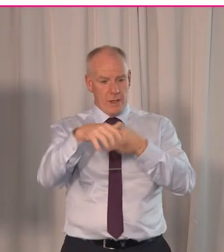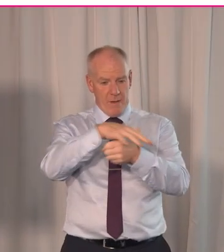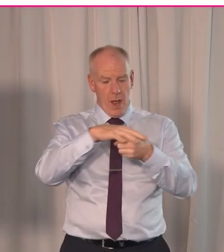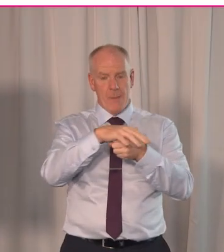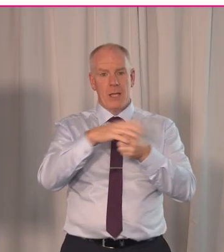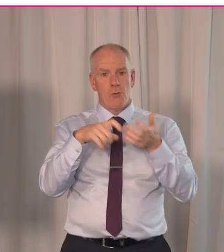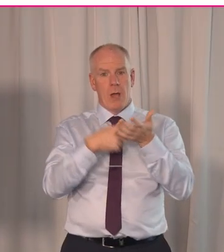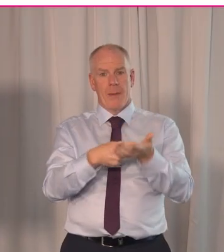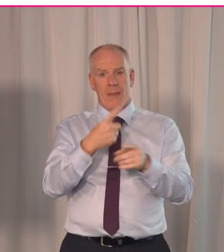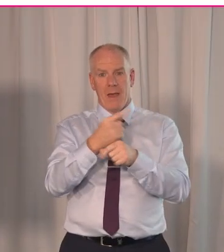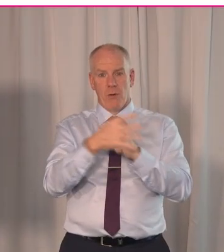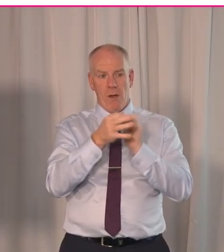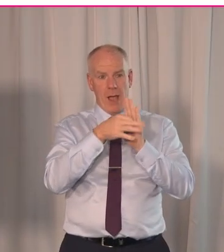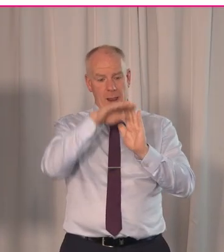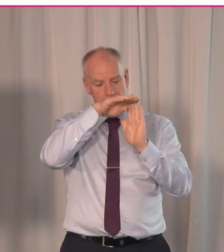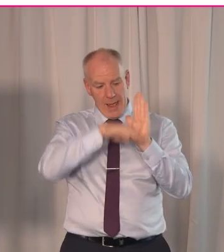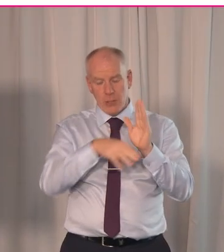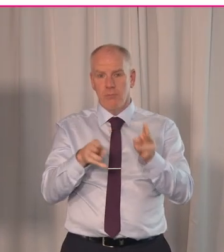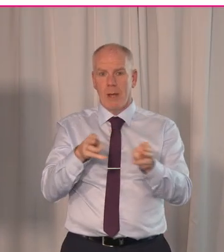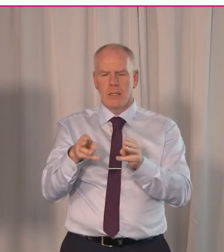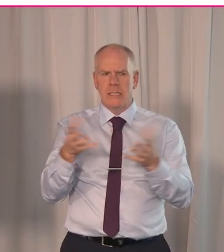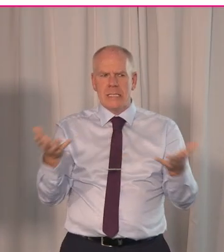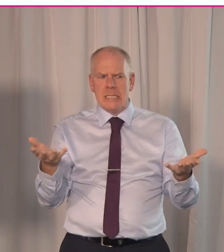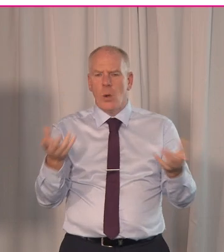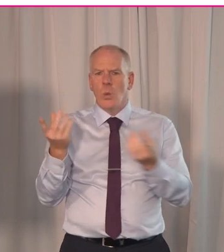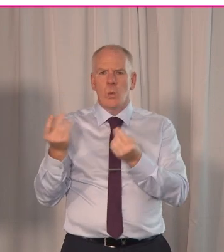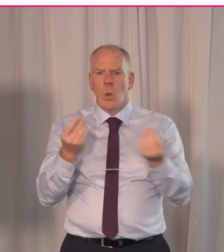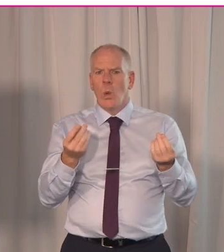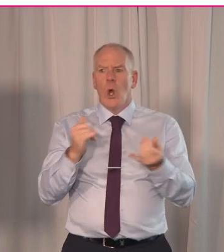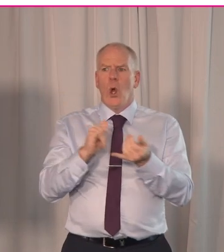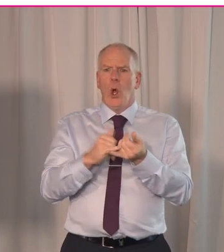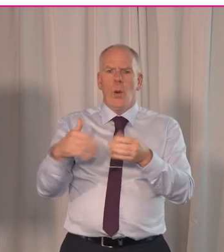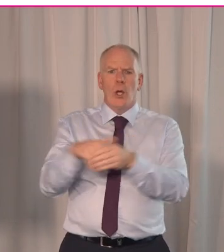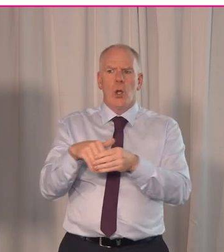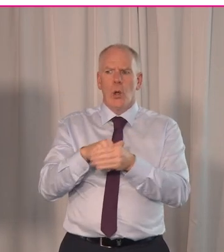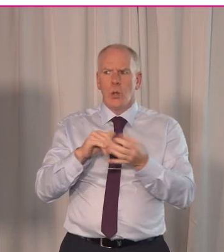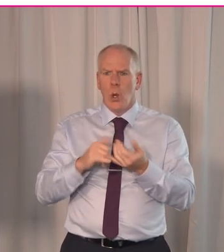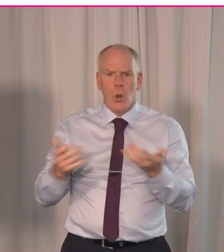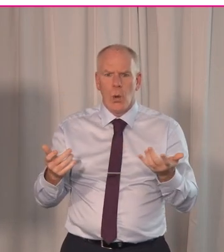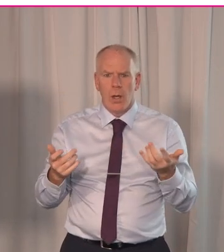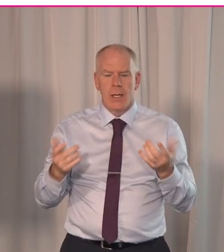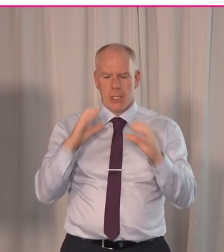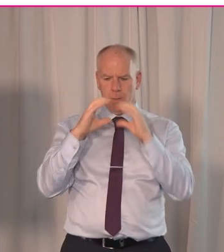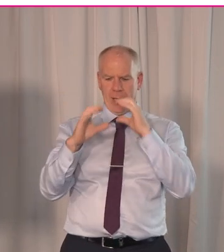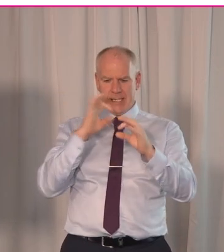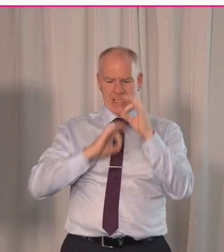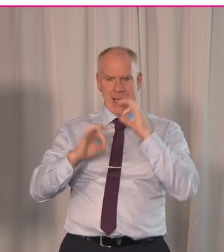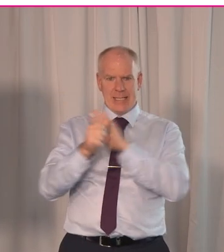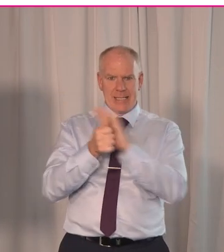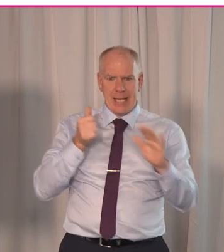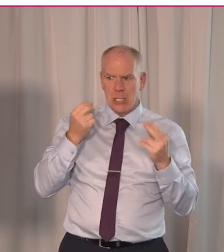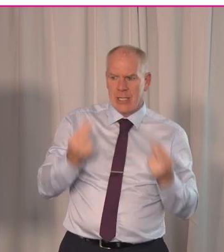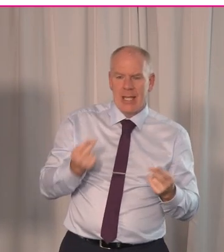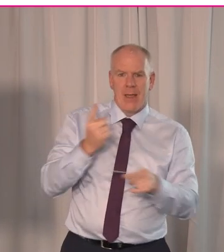a series of kind of practical areas, such as where does it happen and who's in the room. what kind of communication skills that